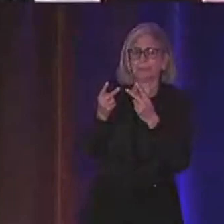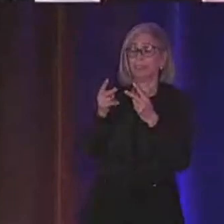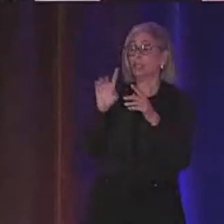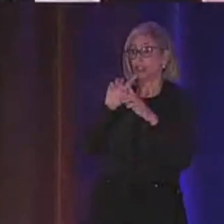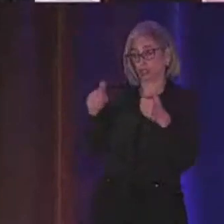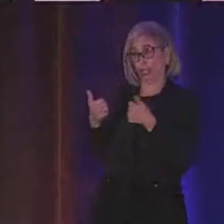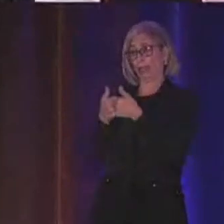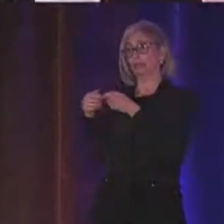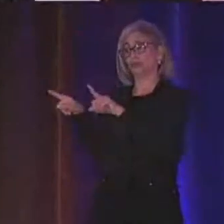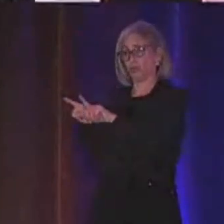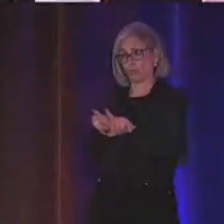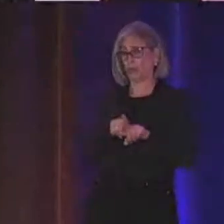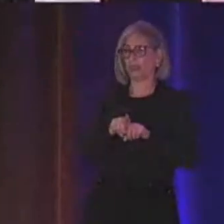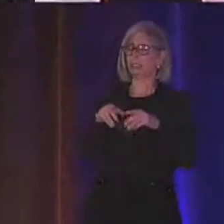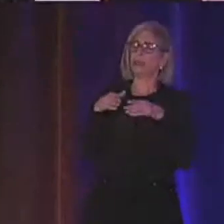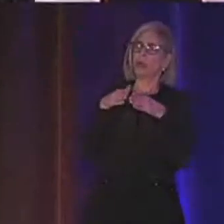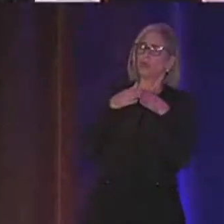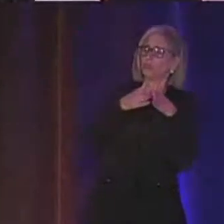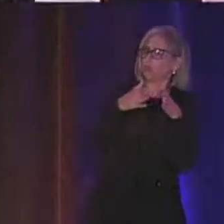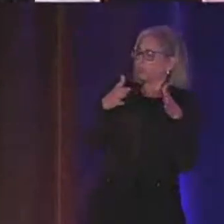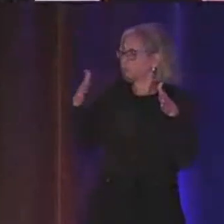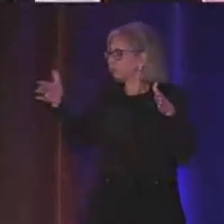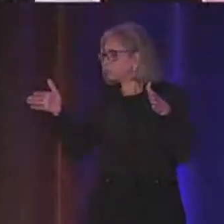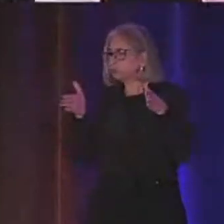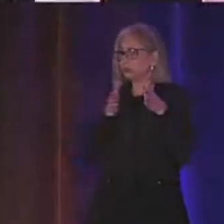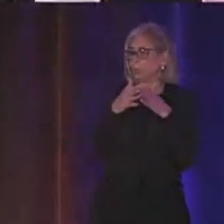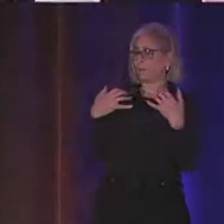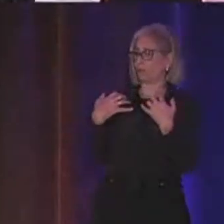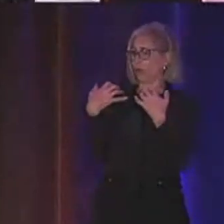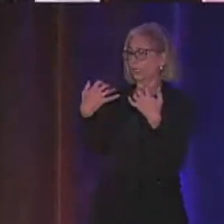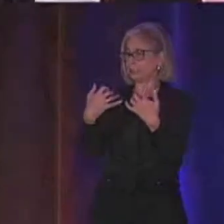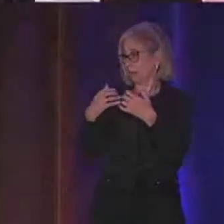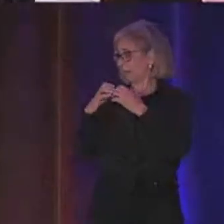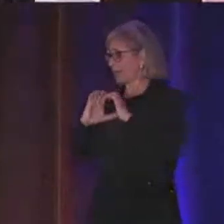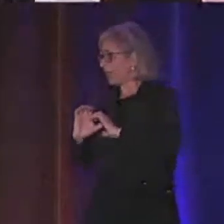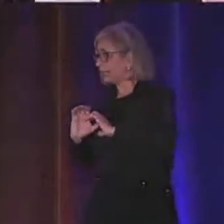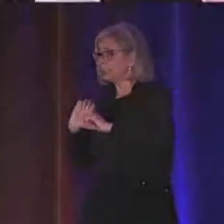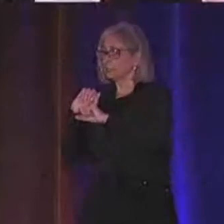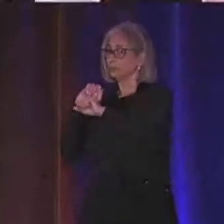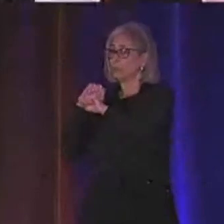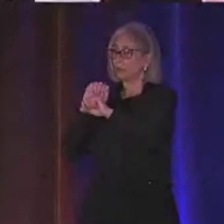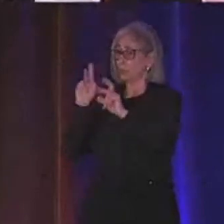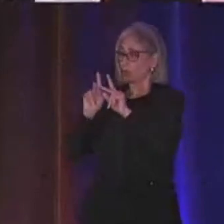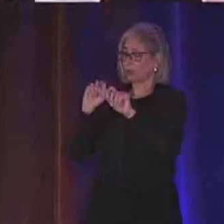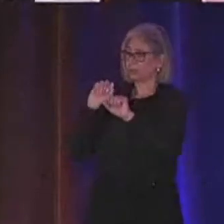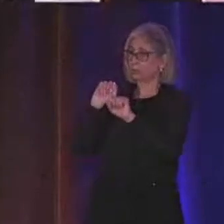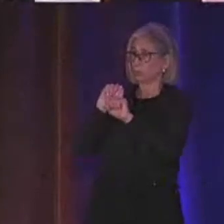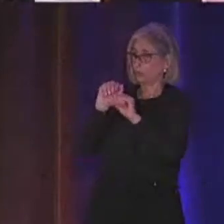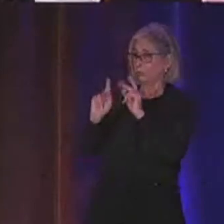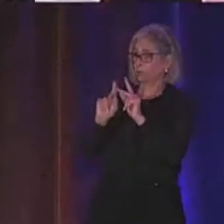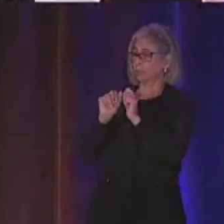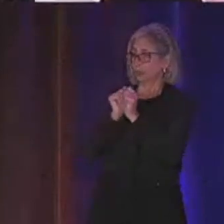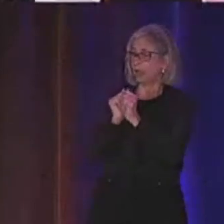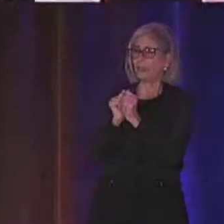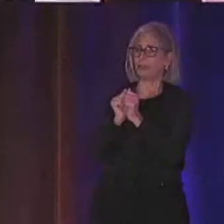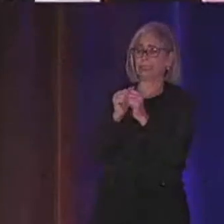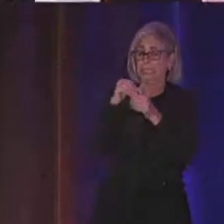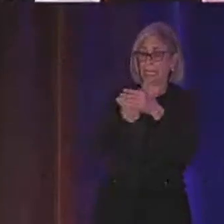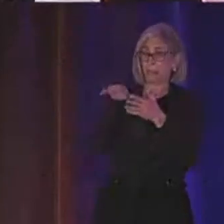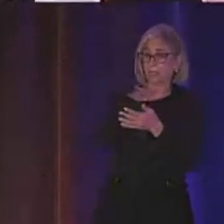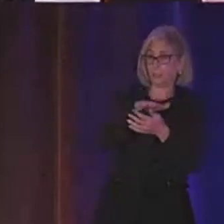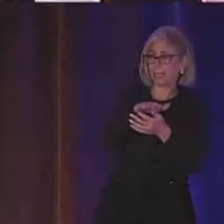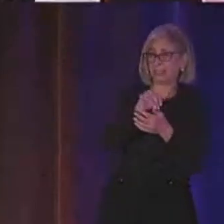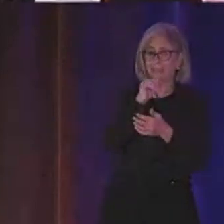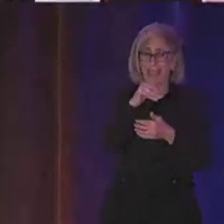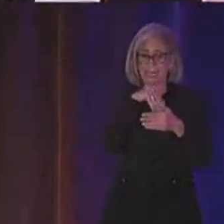challenge, right? This is a pretty wide-ranging audience from clients and colleagues, right? people in the space, people not in the space,